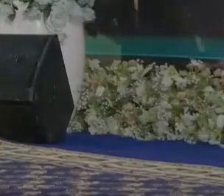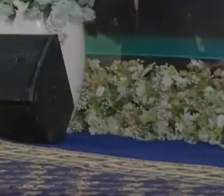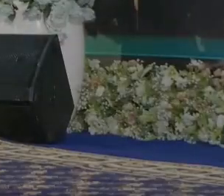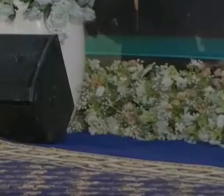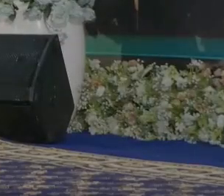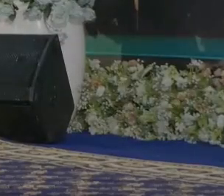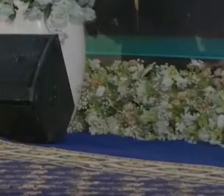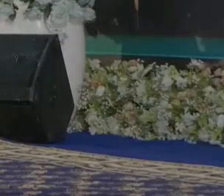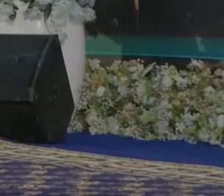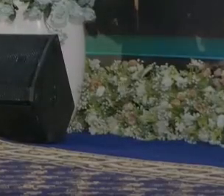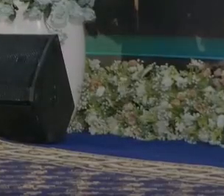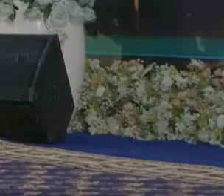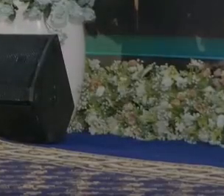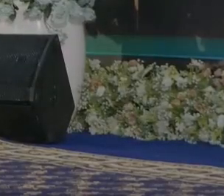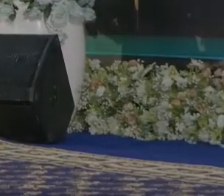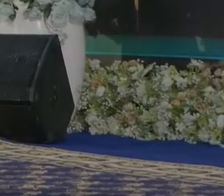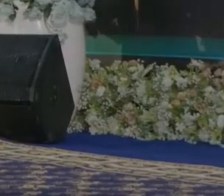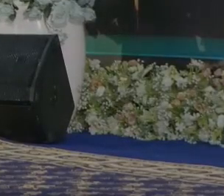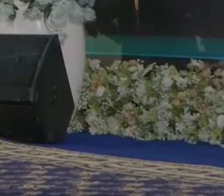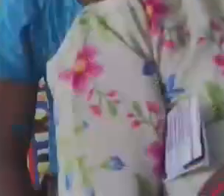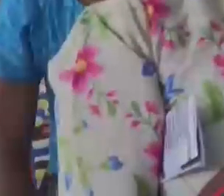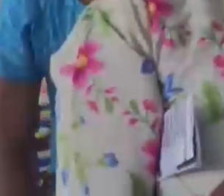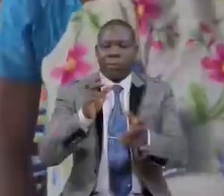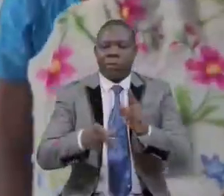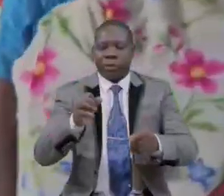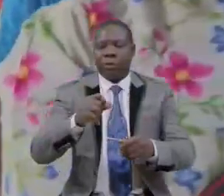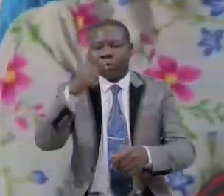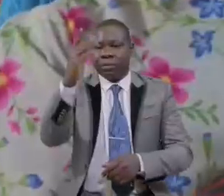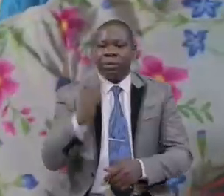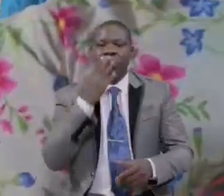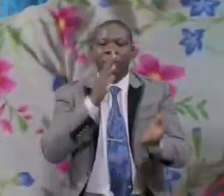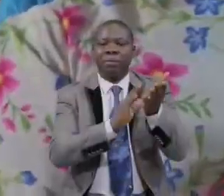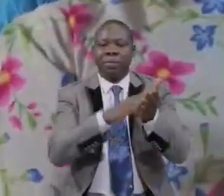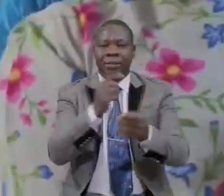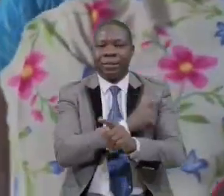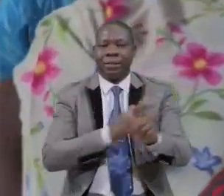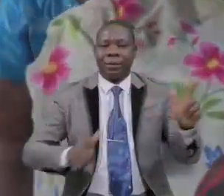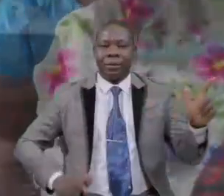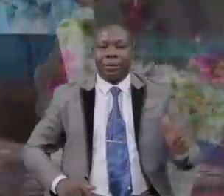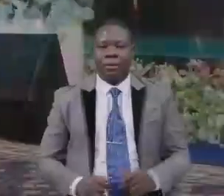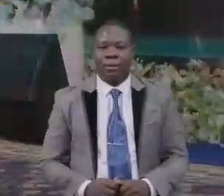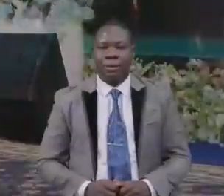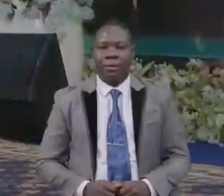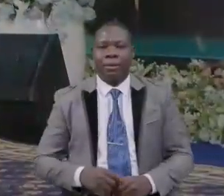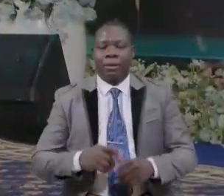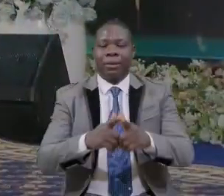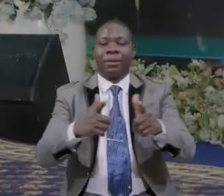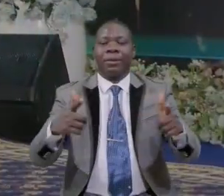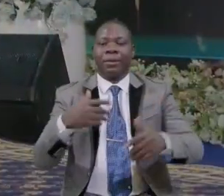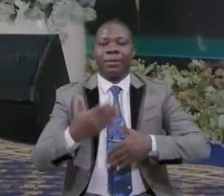people of God, praise the Lord. The great joy to be in a